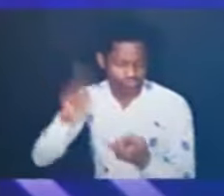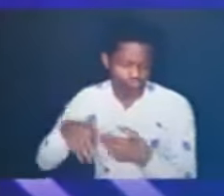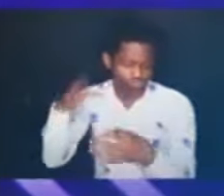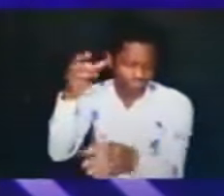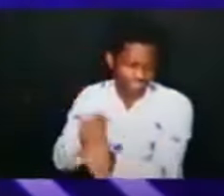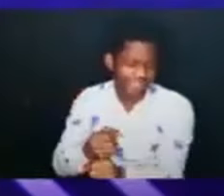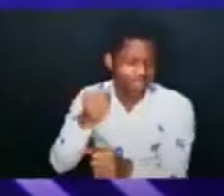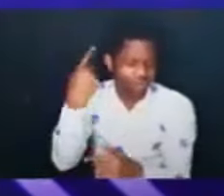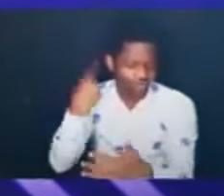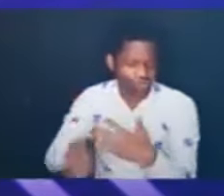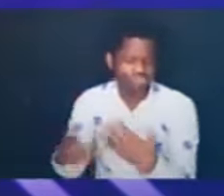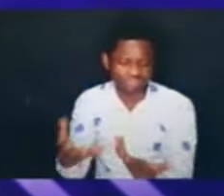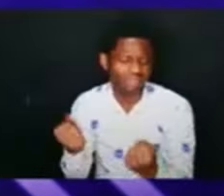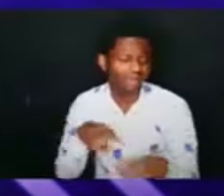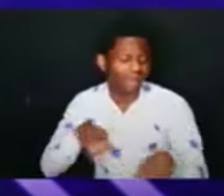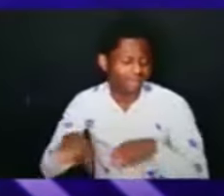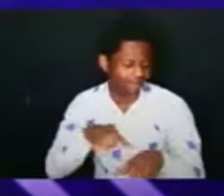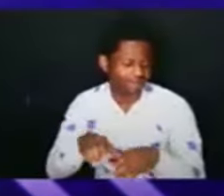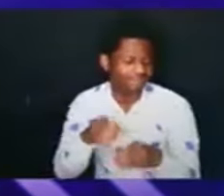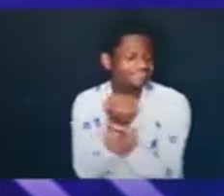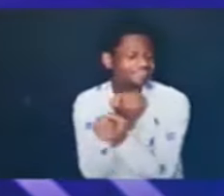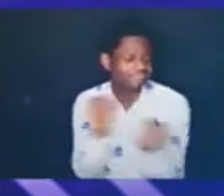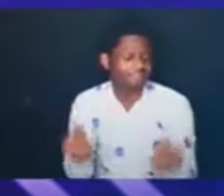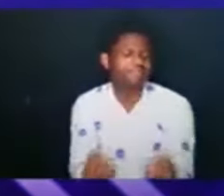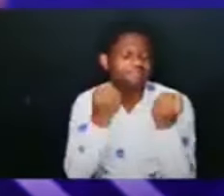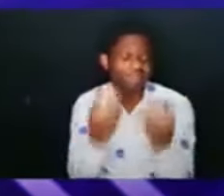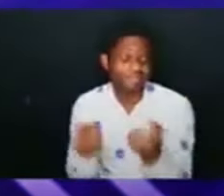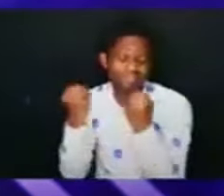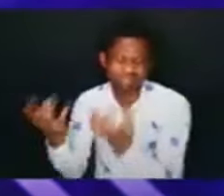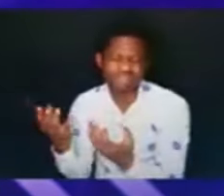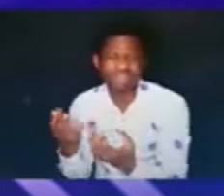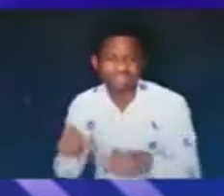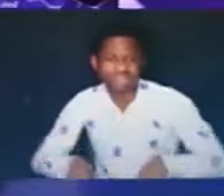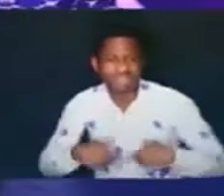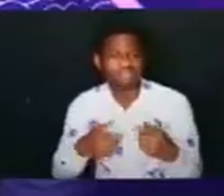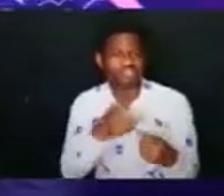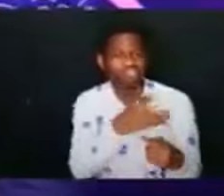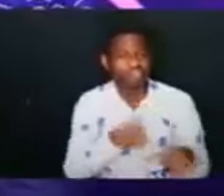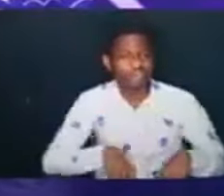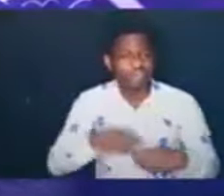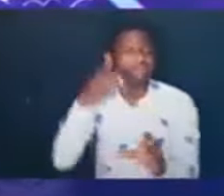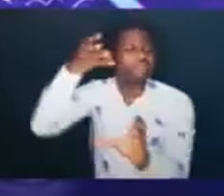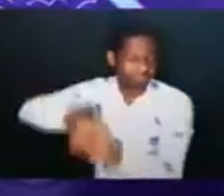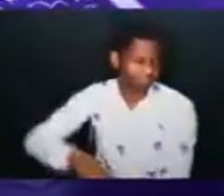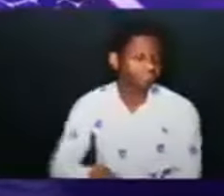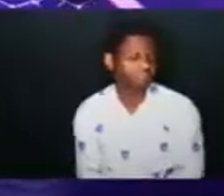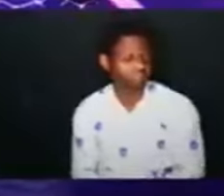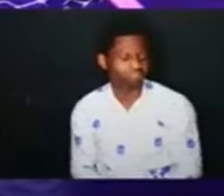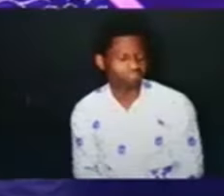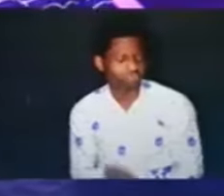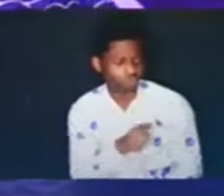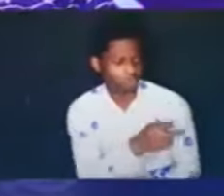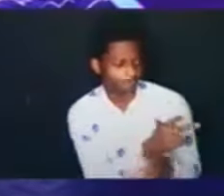being done, the saving of many lives, including your lives." Na modie modwene me ho